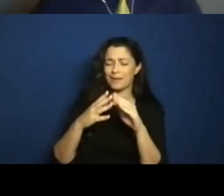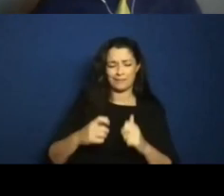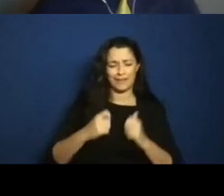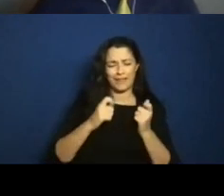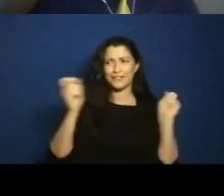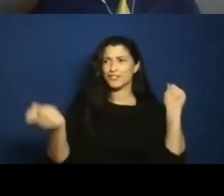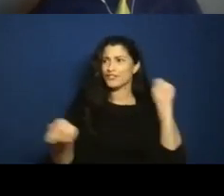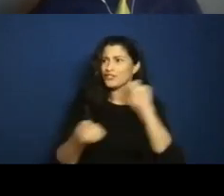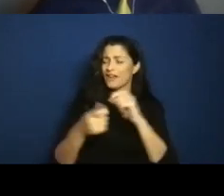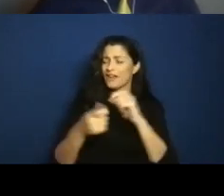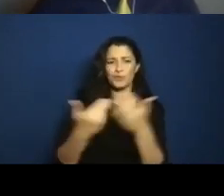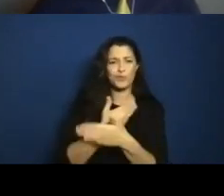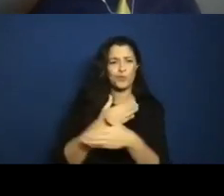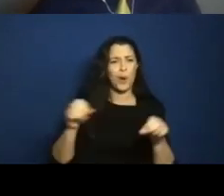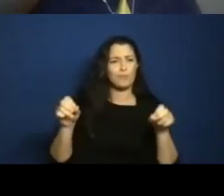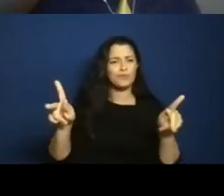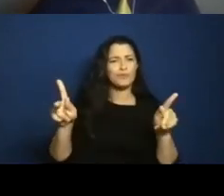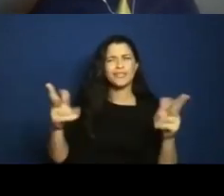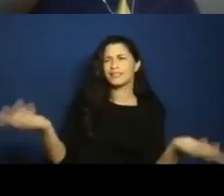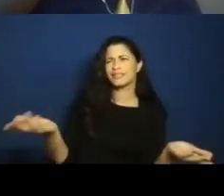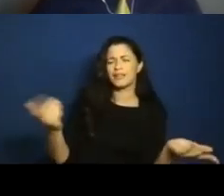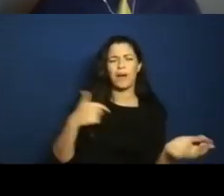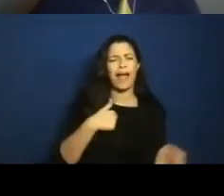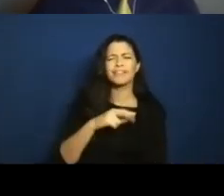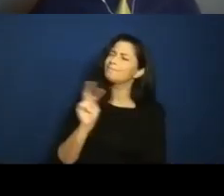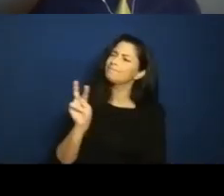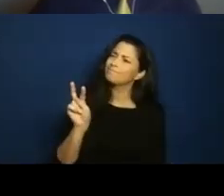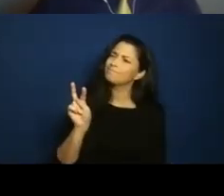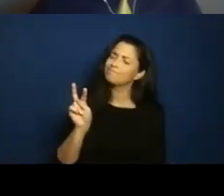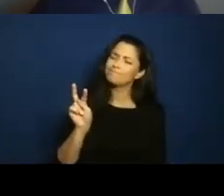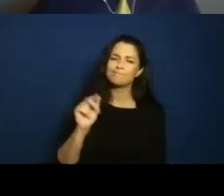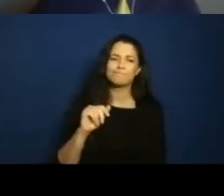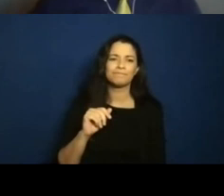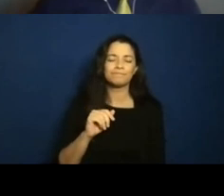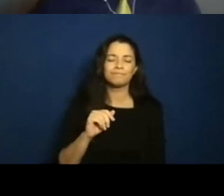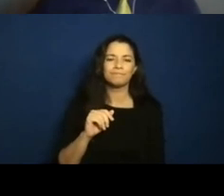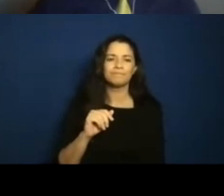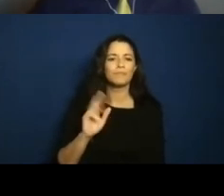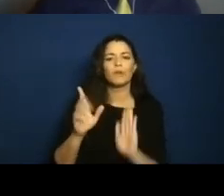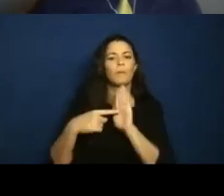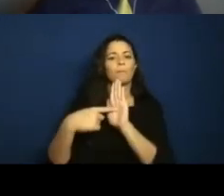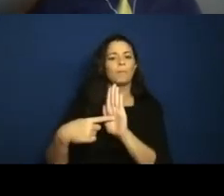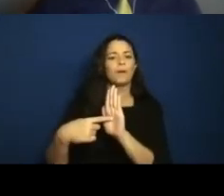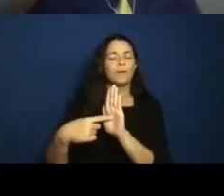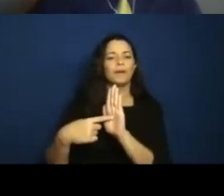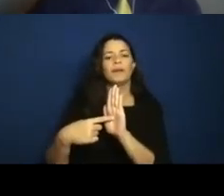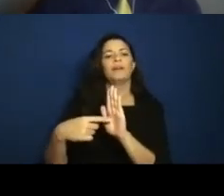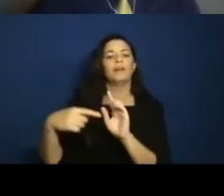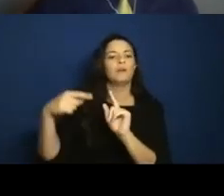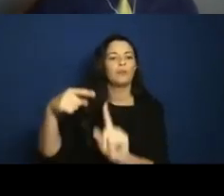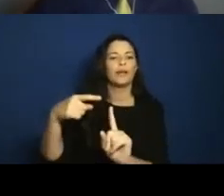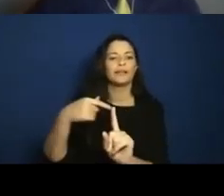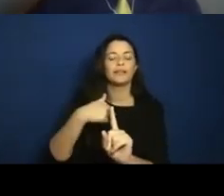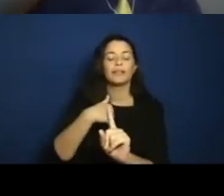new opportunities for me. So I'd say that to point out that I came into the Army with